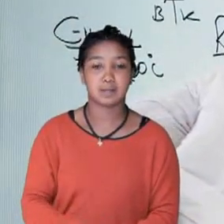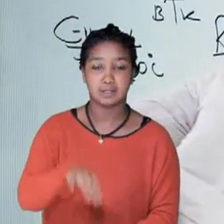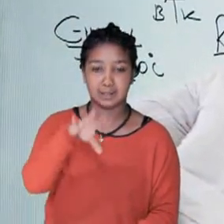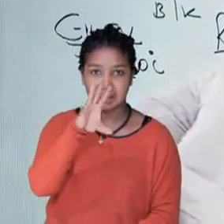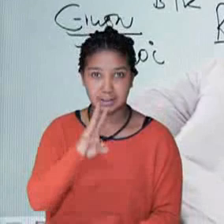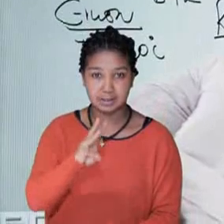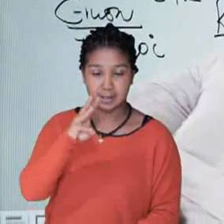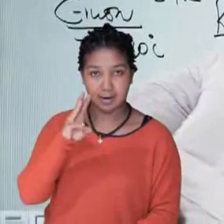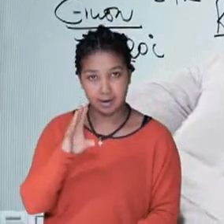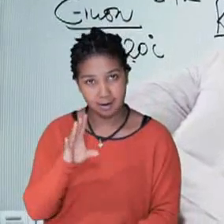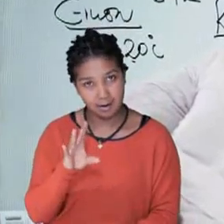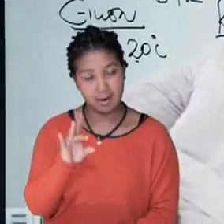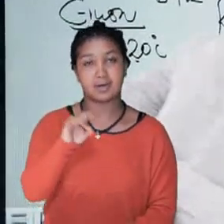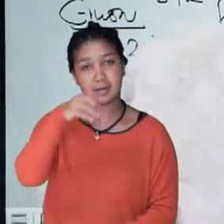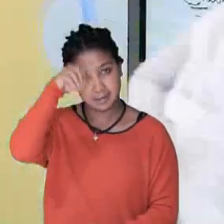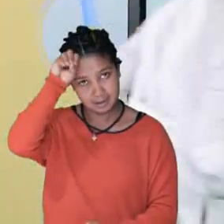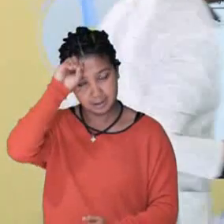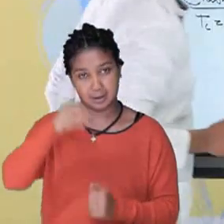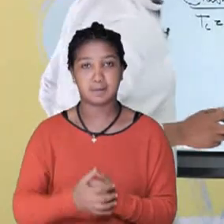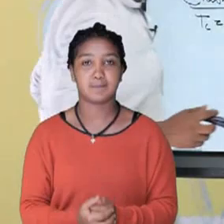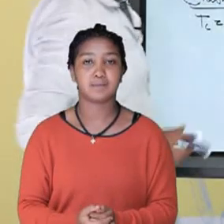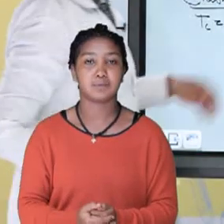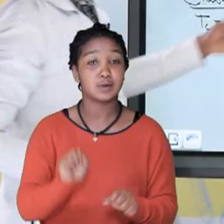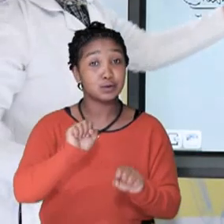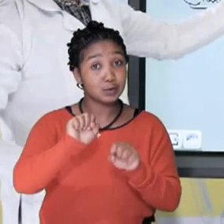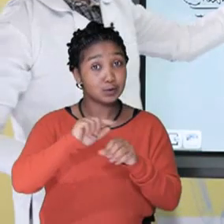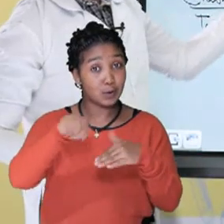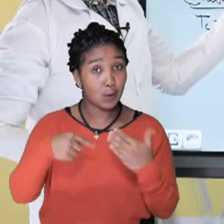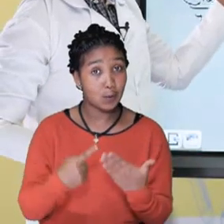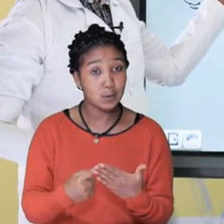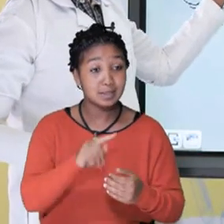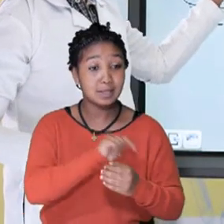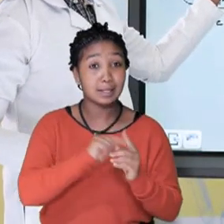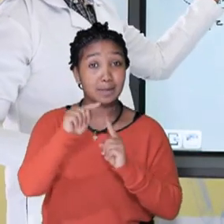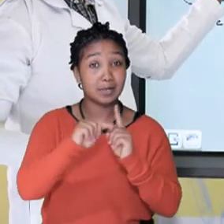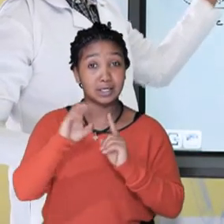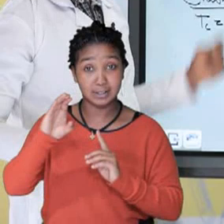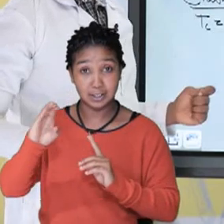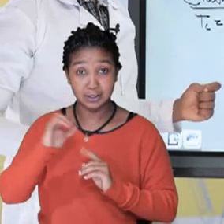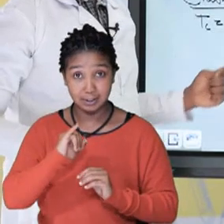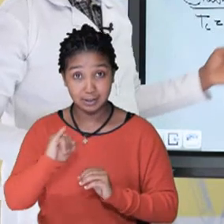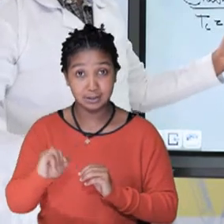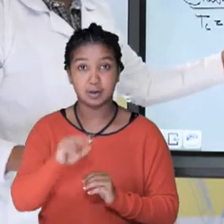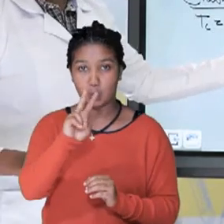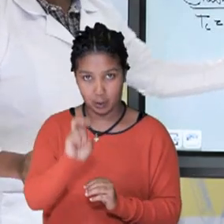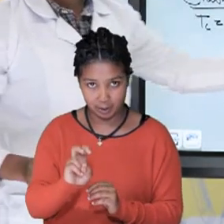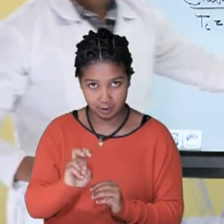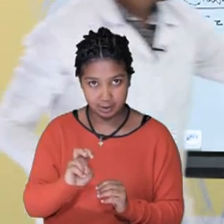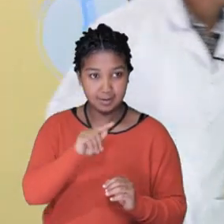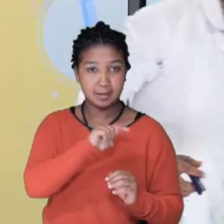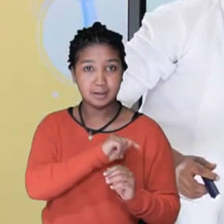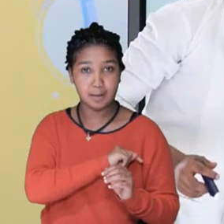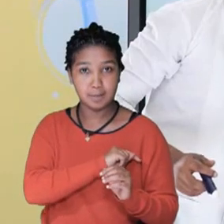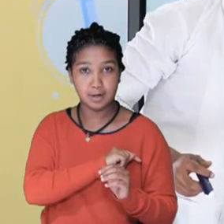68 degree. So the temperature in Celsius is 20. The temperature